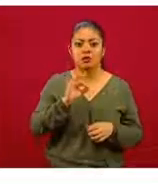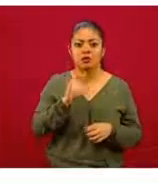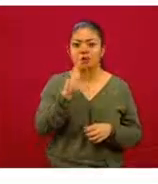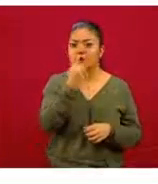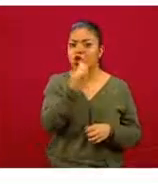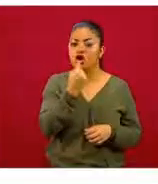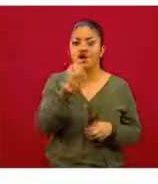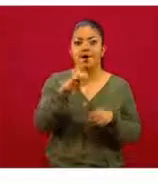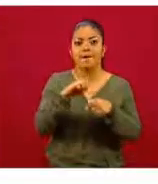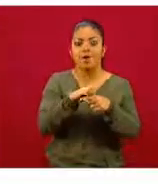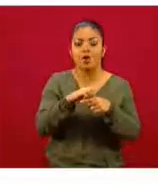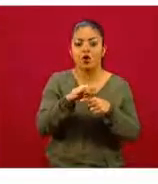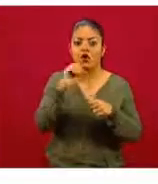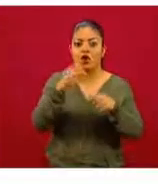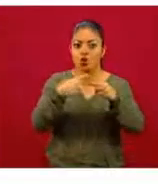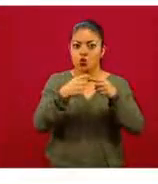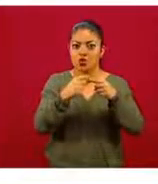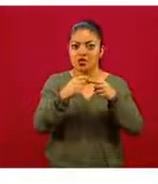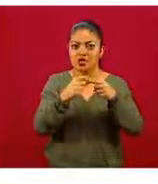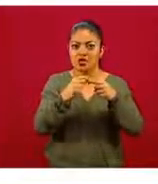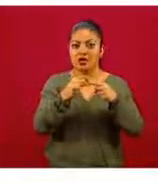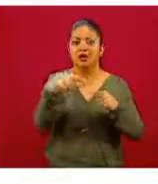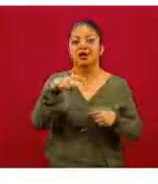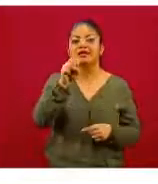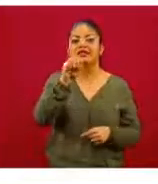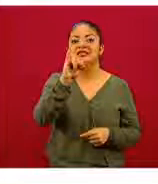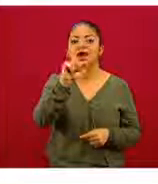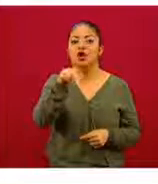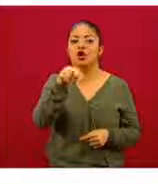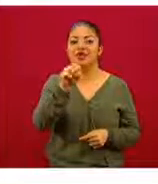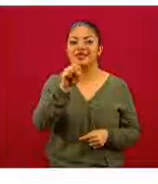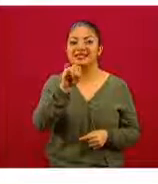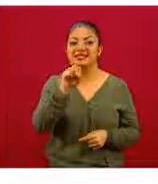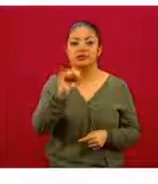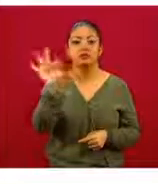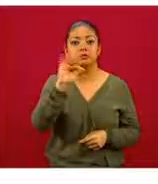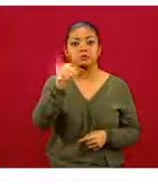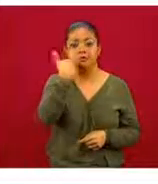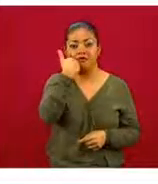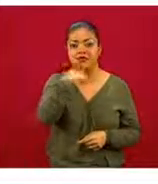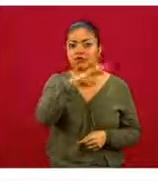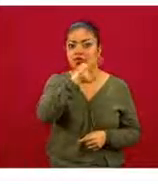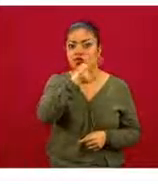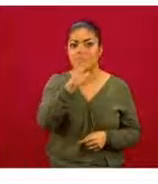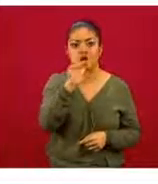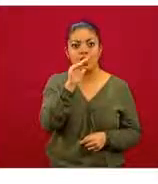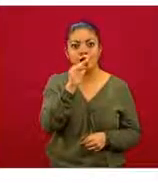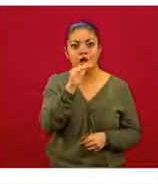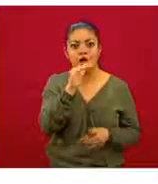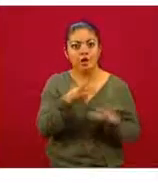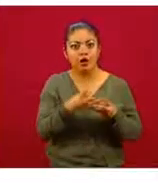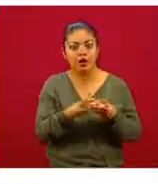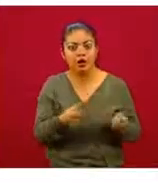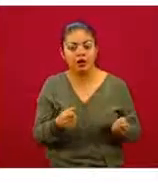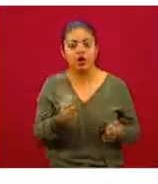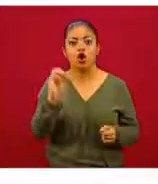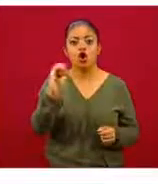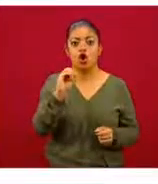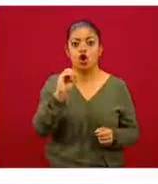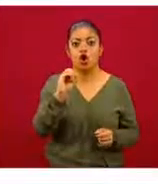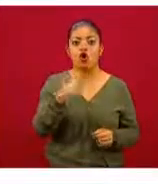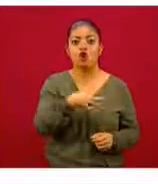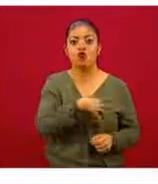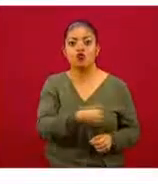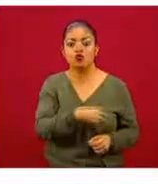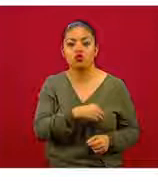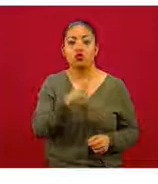all the time? Do they have discoloration around their mouths? Do they have a fever that can't be controlled?